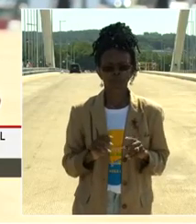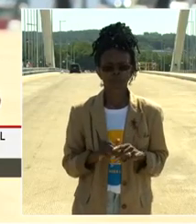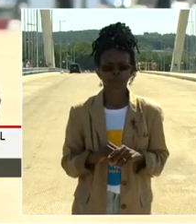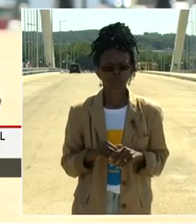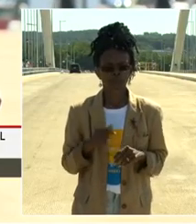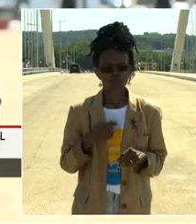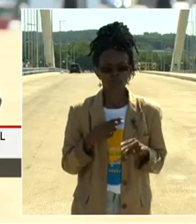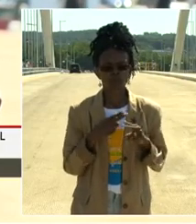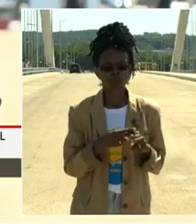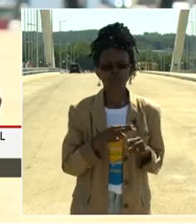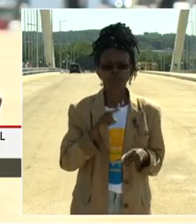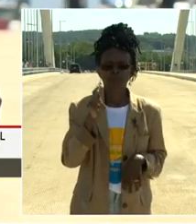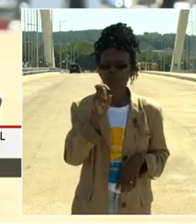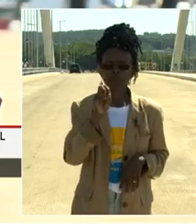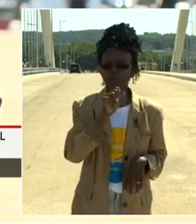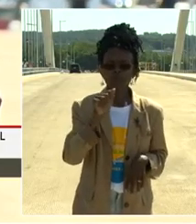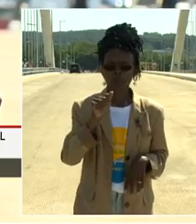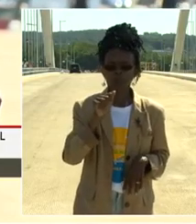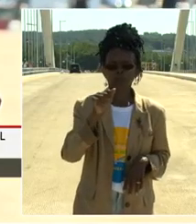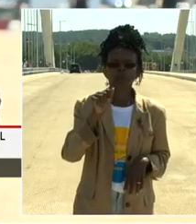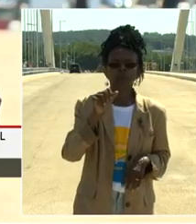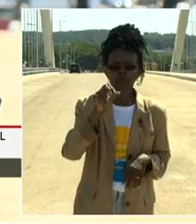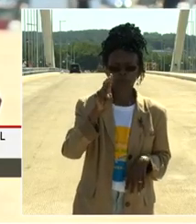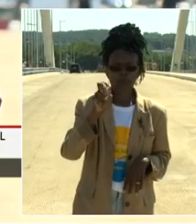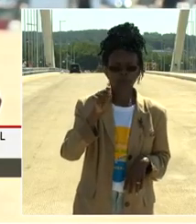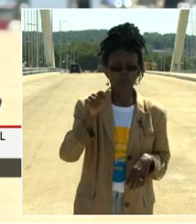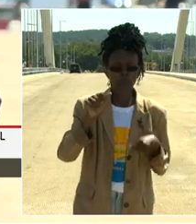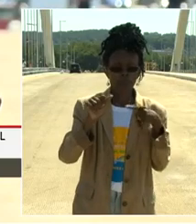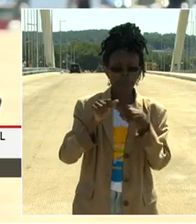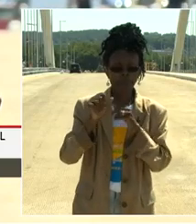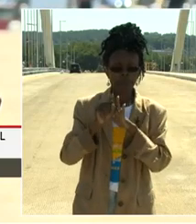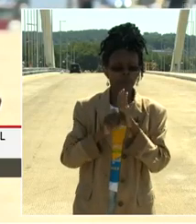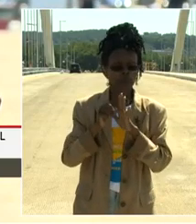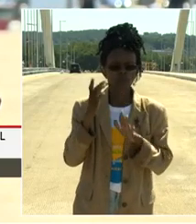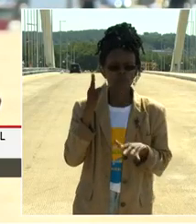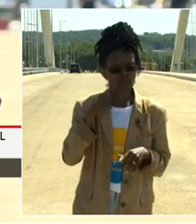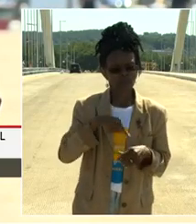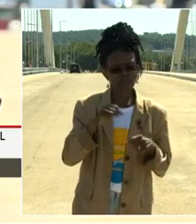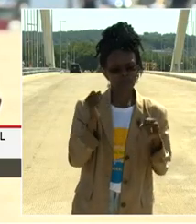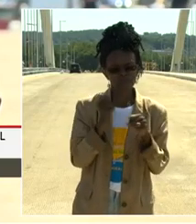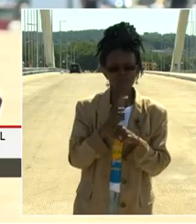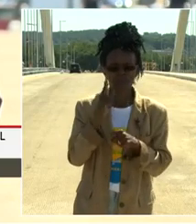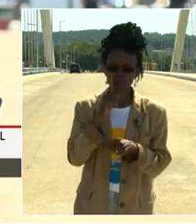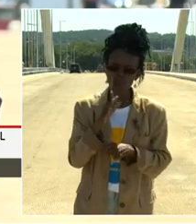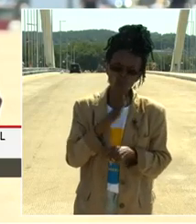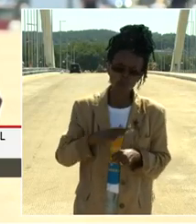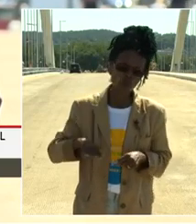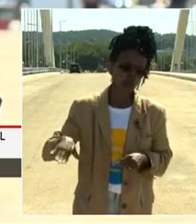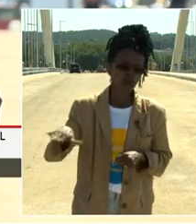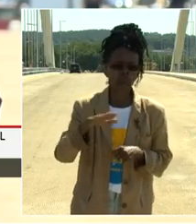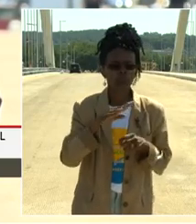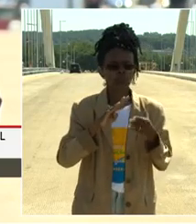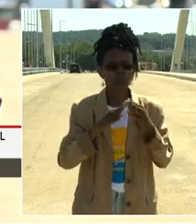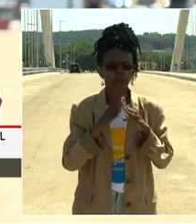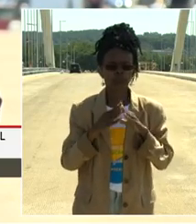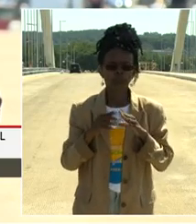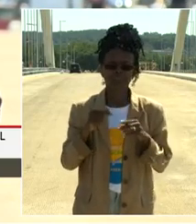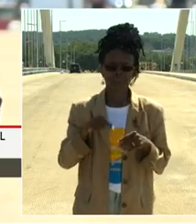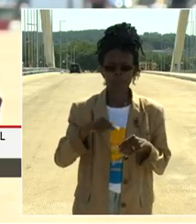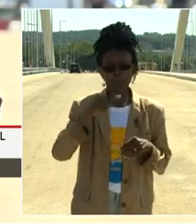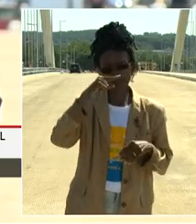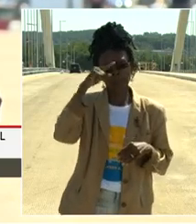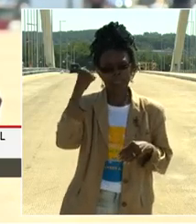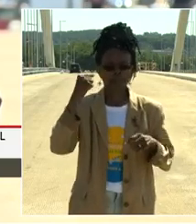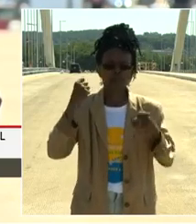States. He was the first black person at Seneca Falls Convention, the country's first women's rights